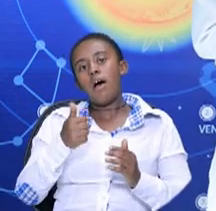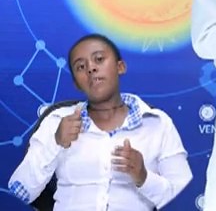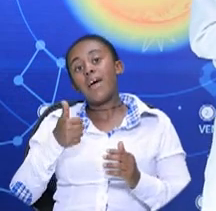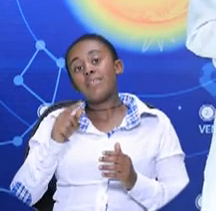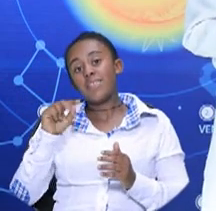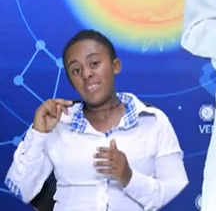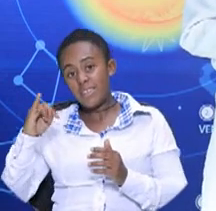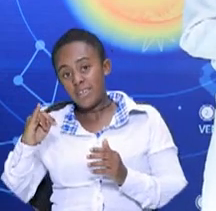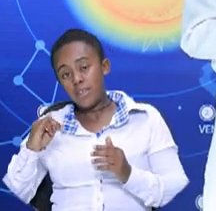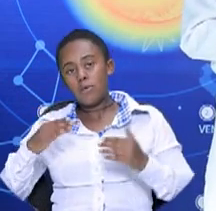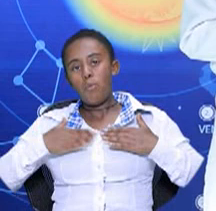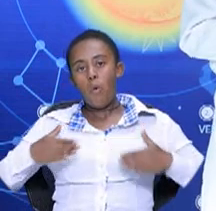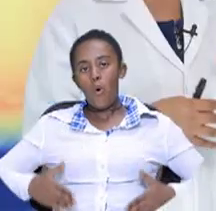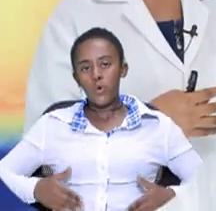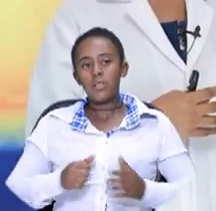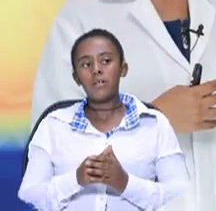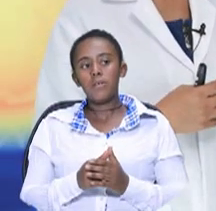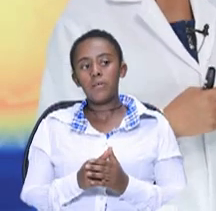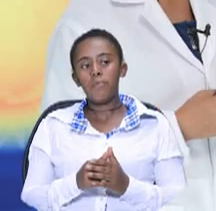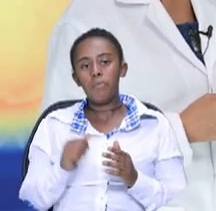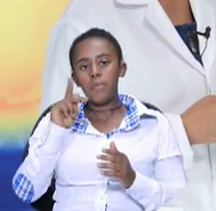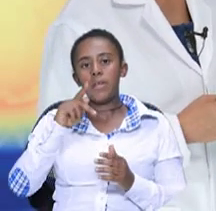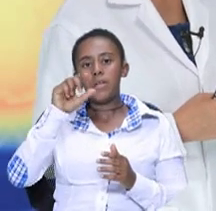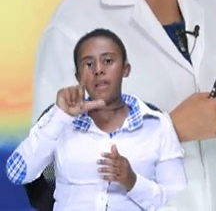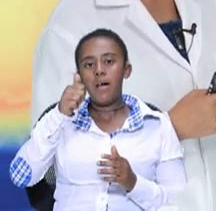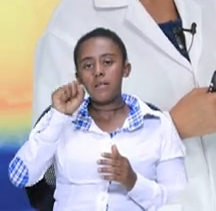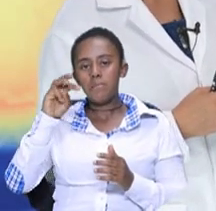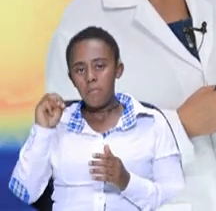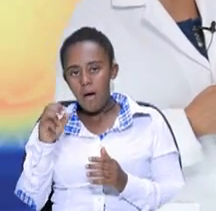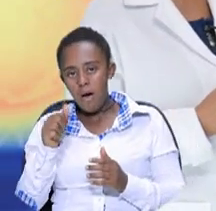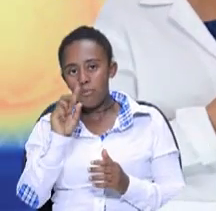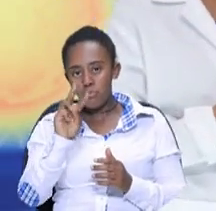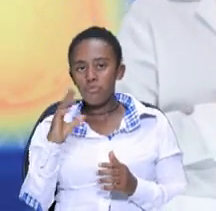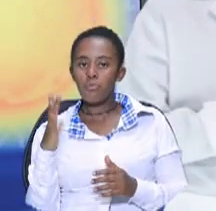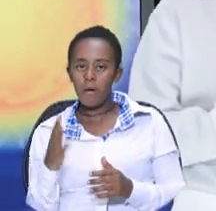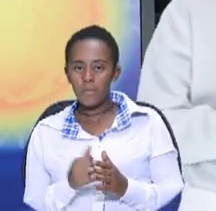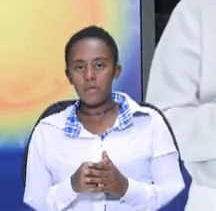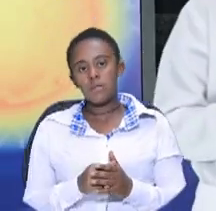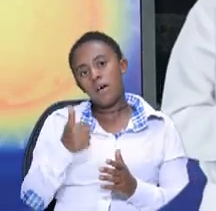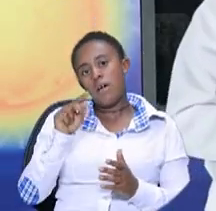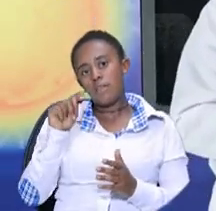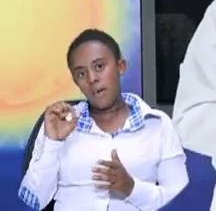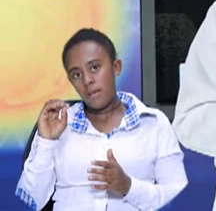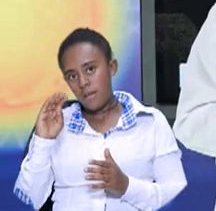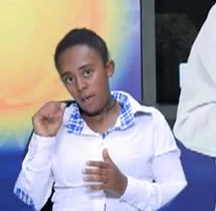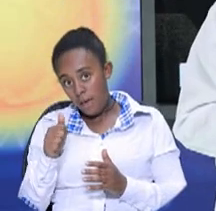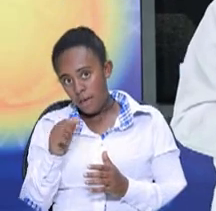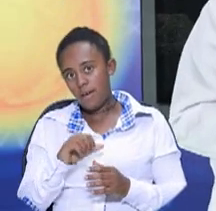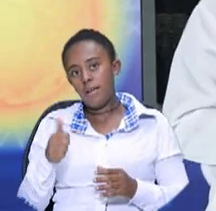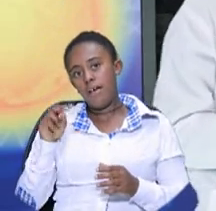antibody that is produced in our plasma is of 2 types. It is anti-A and